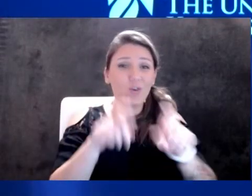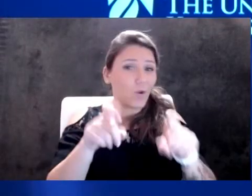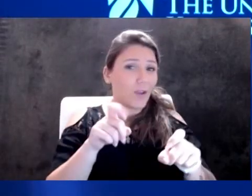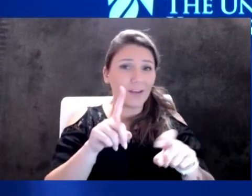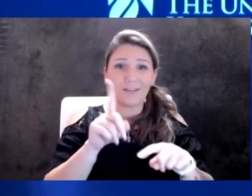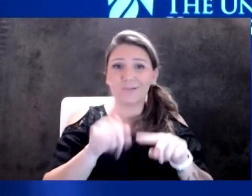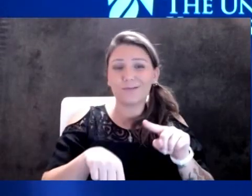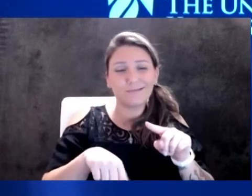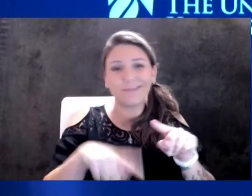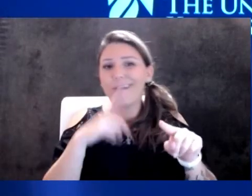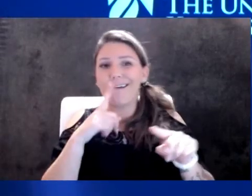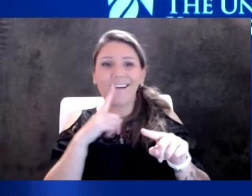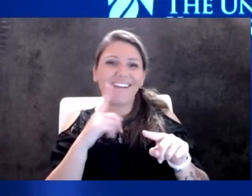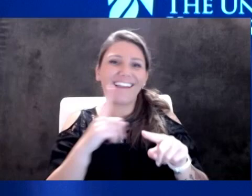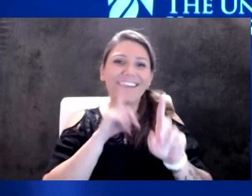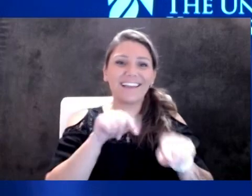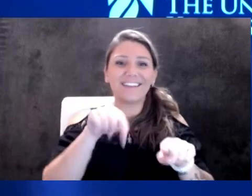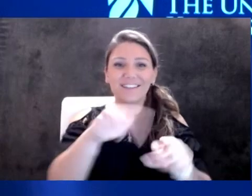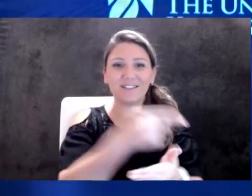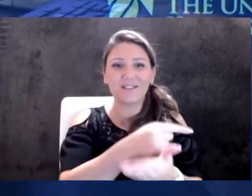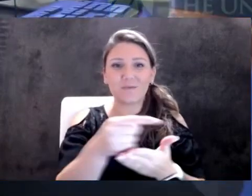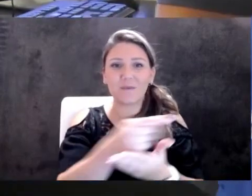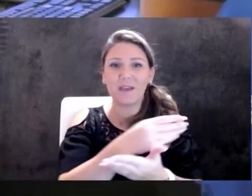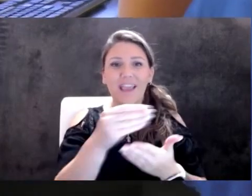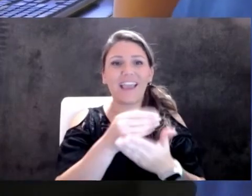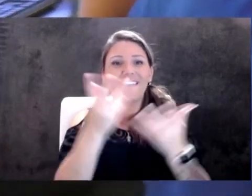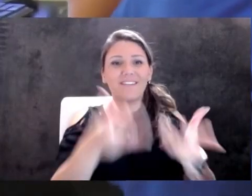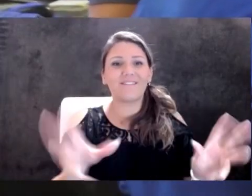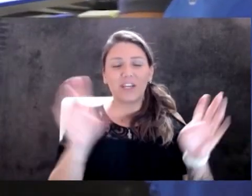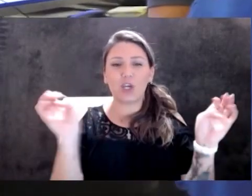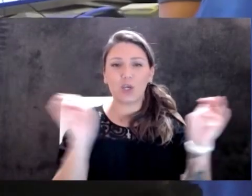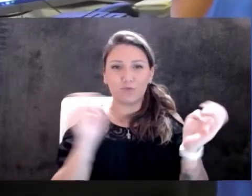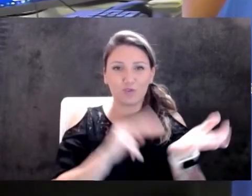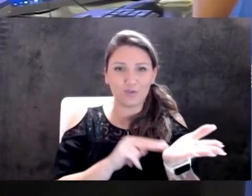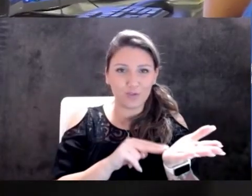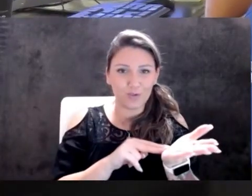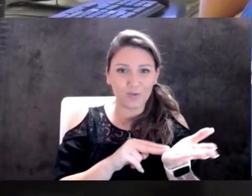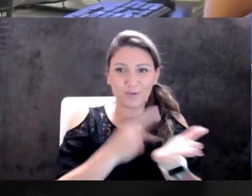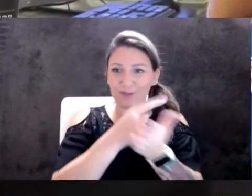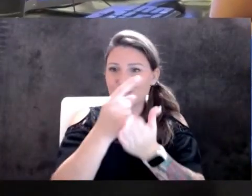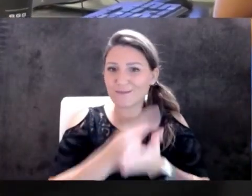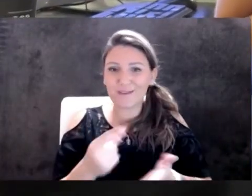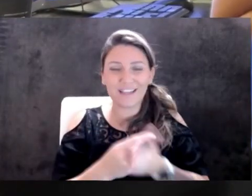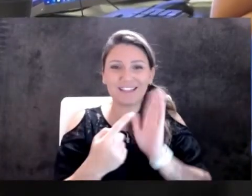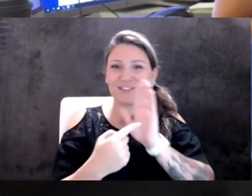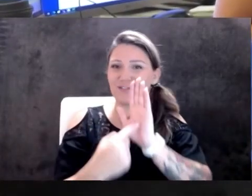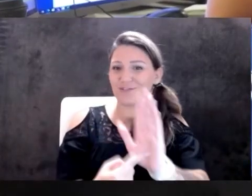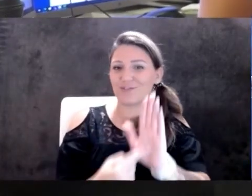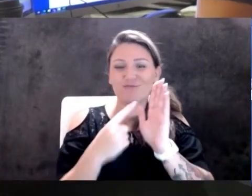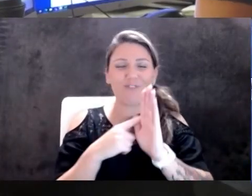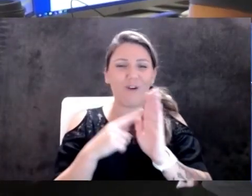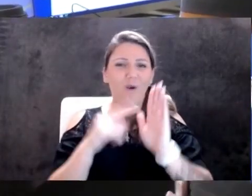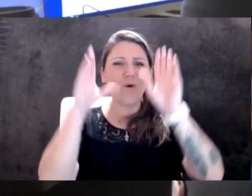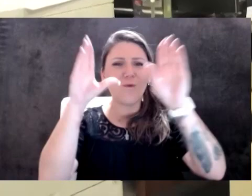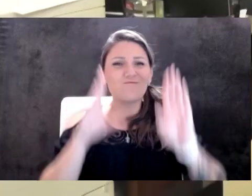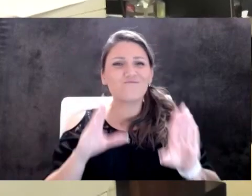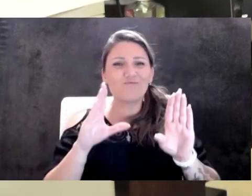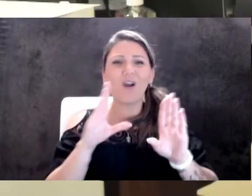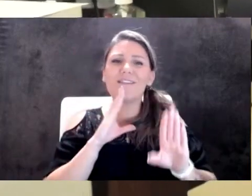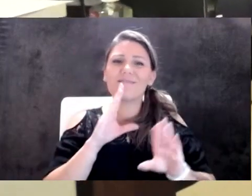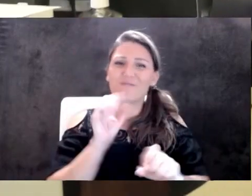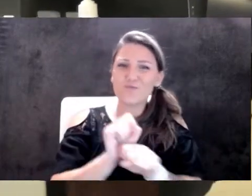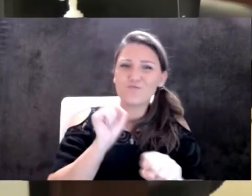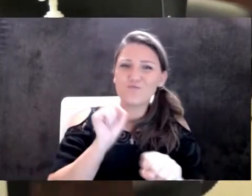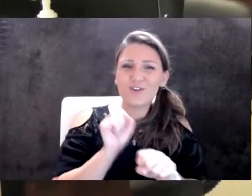week. Plus, we wrap up Emergency Nurses Week and shine the light on these rock star frontline workers. Hey, and don't forget, you can catch our